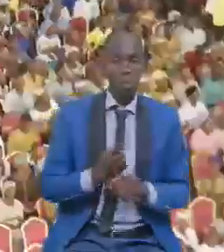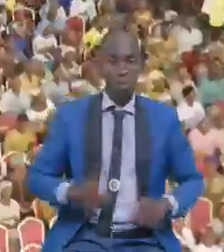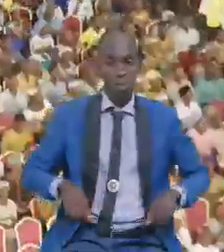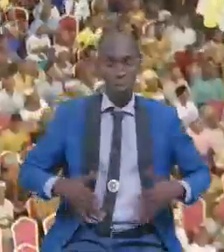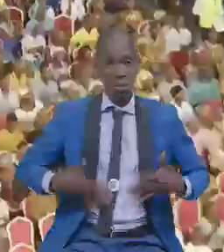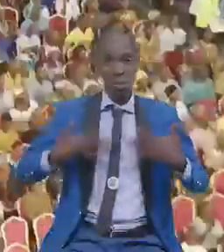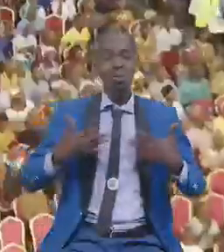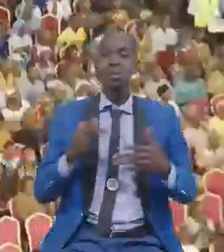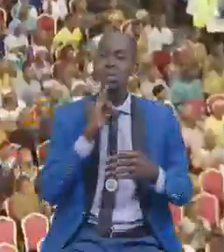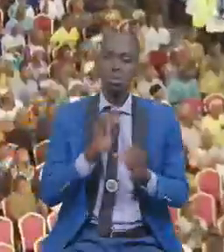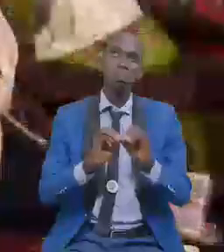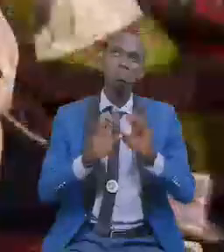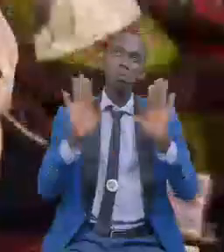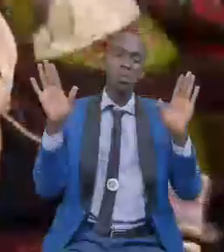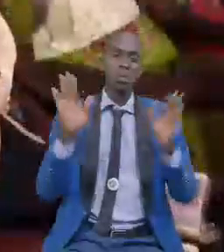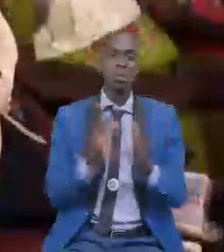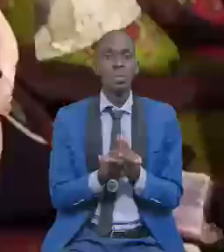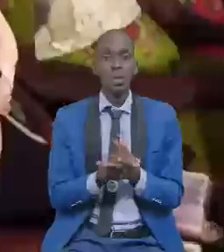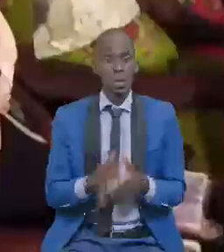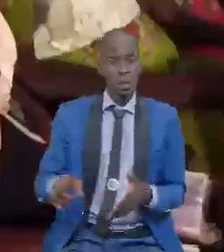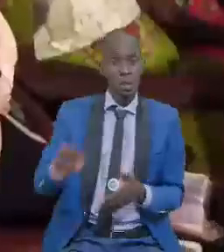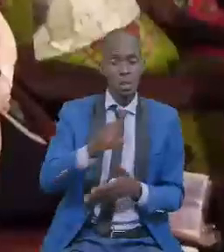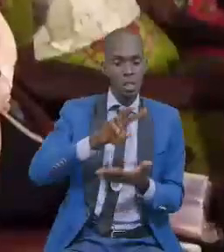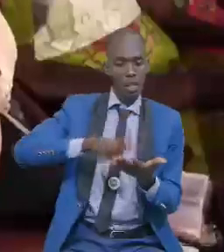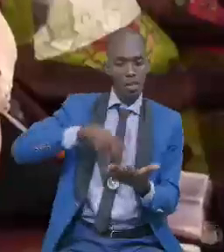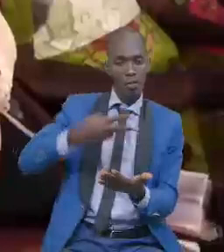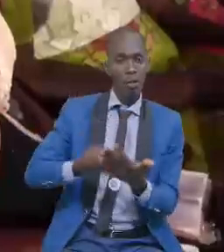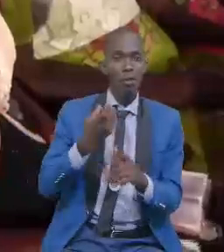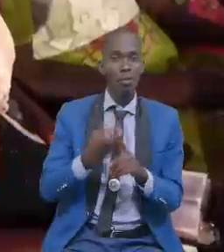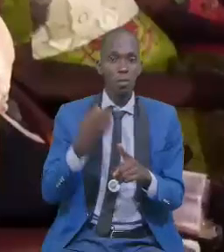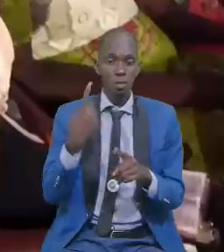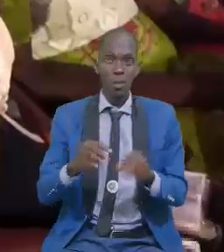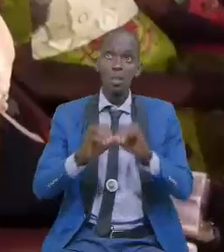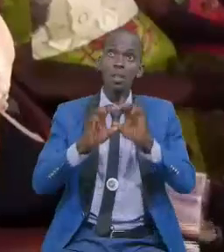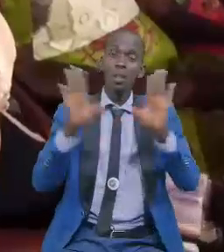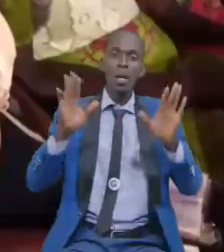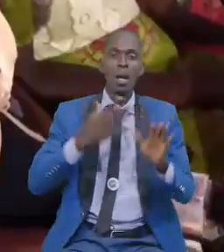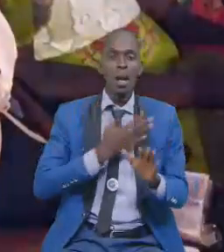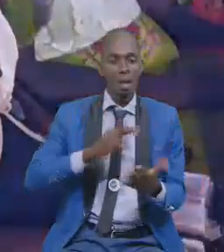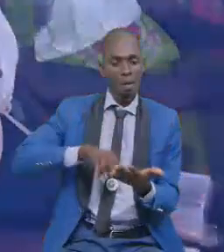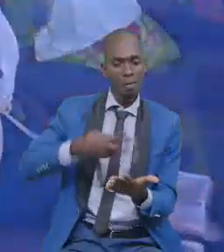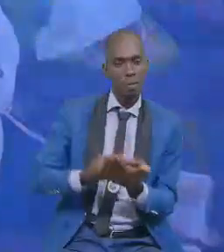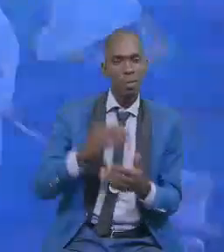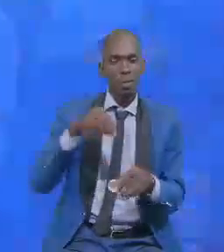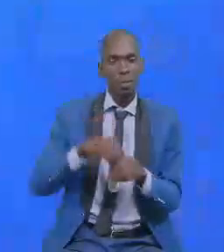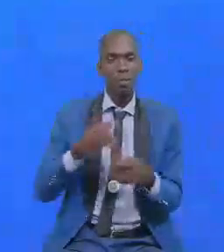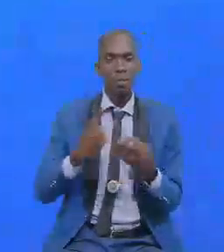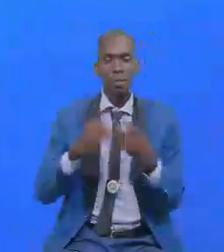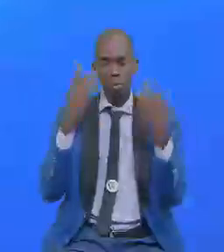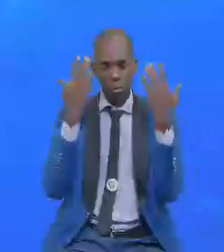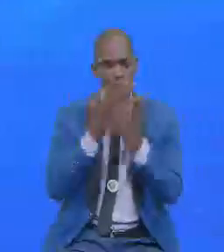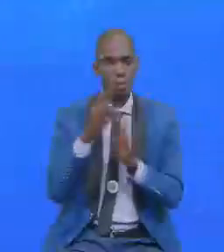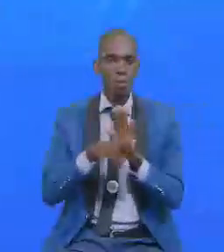light. They fell from the light. They fell into the darkness of sin.